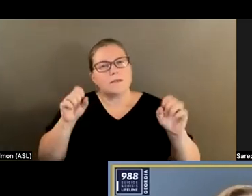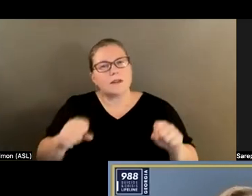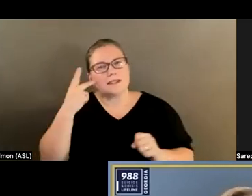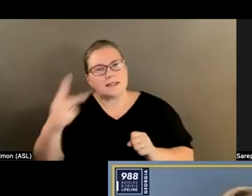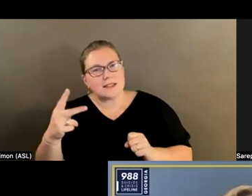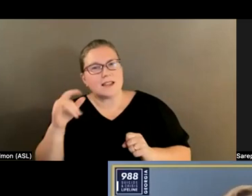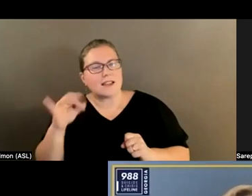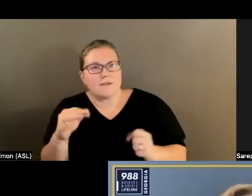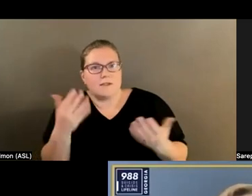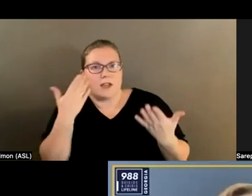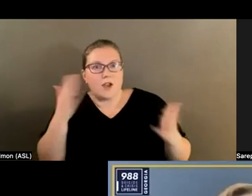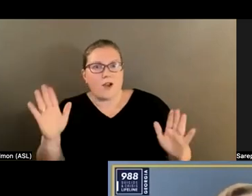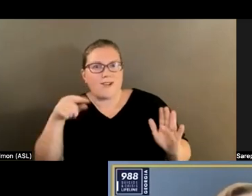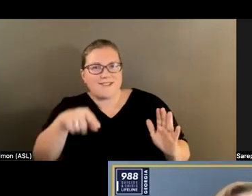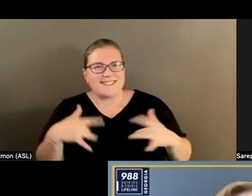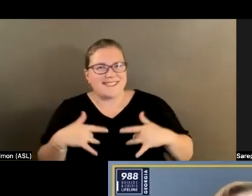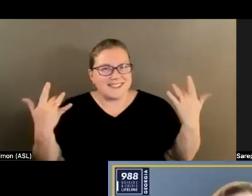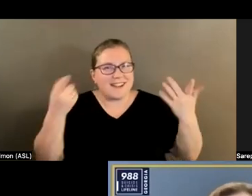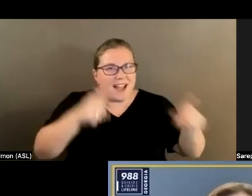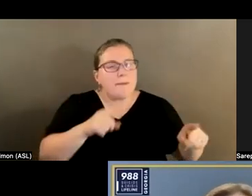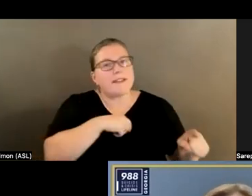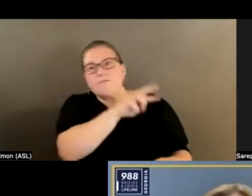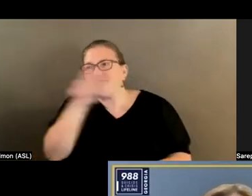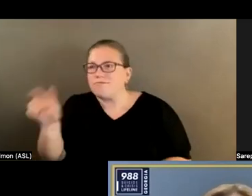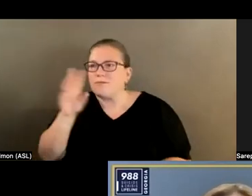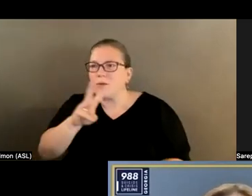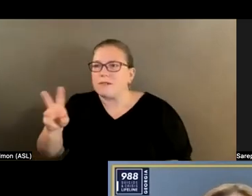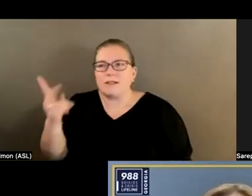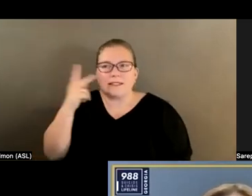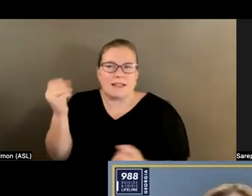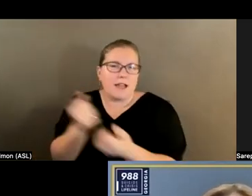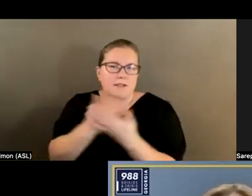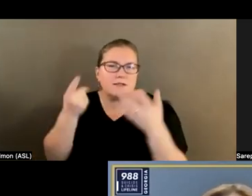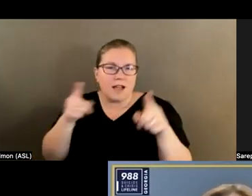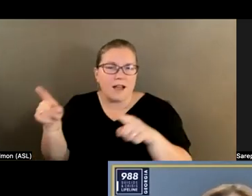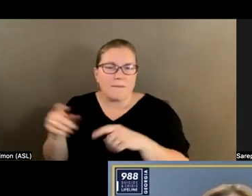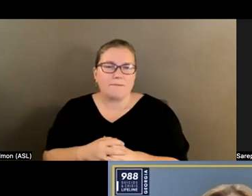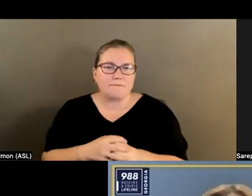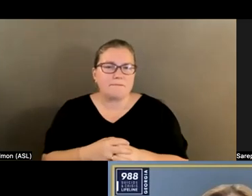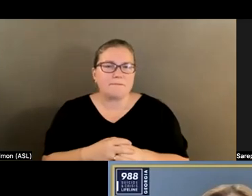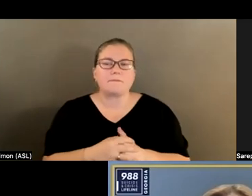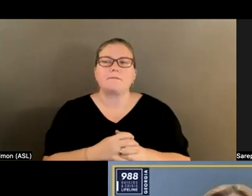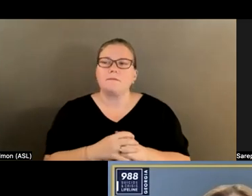not join us in events like this today. So those 2 things,